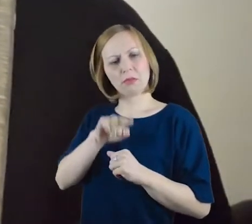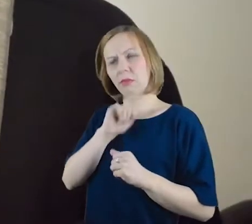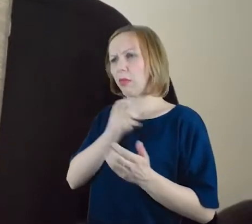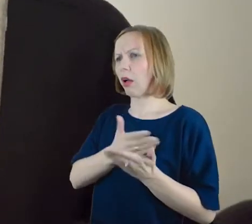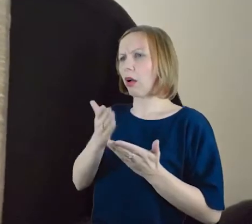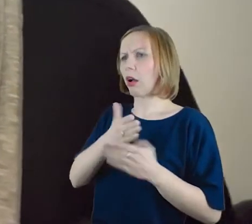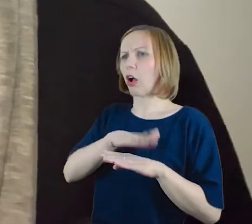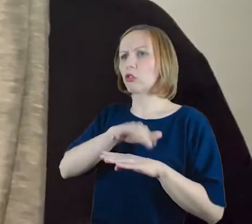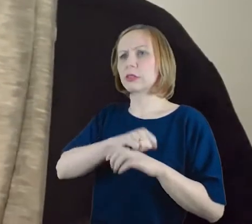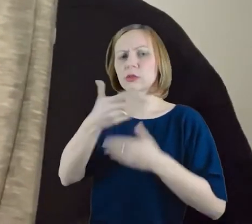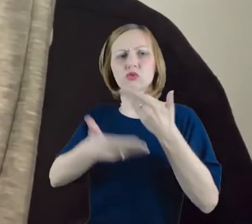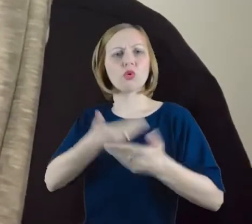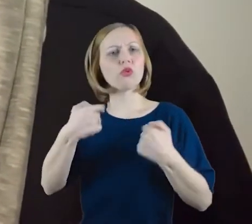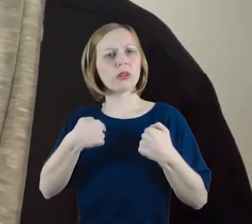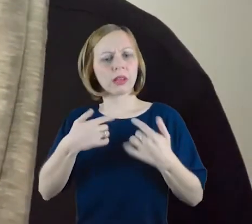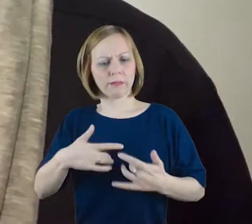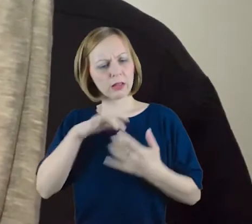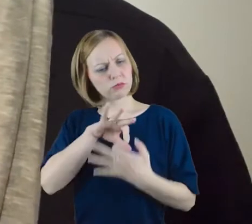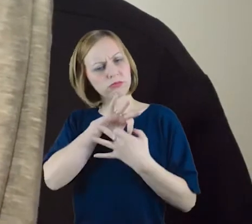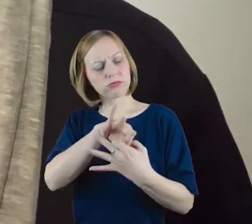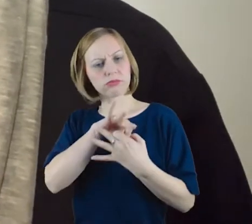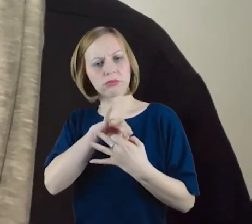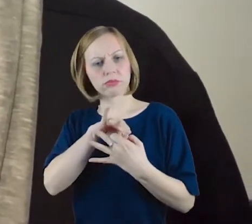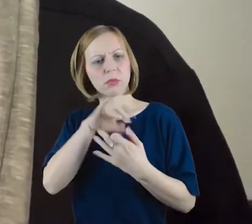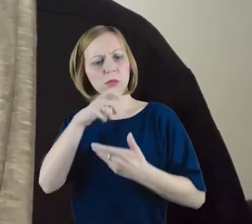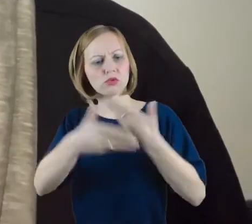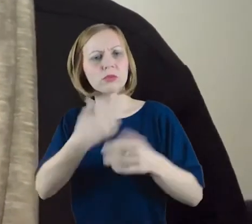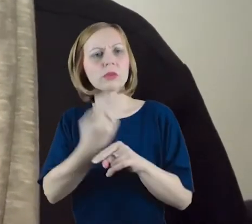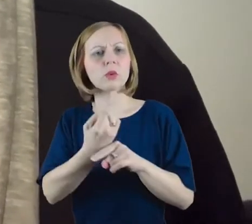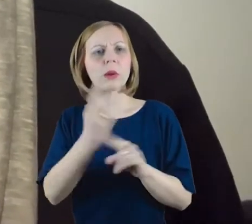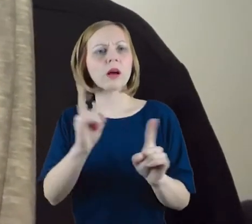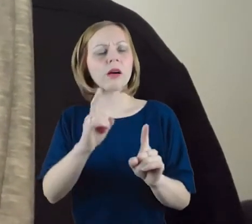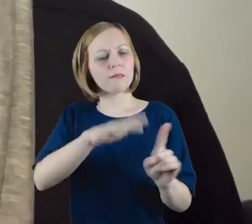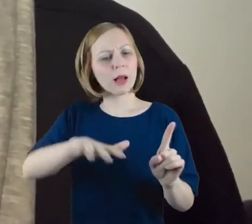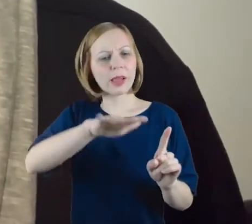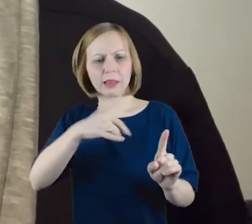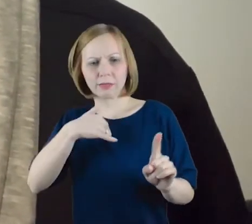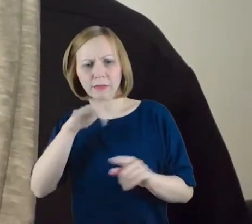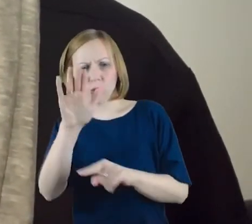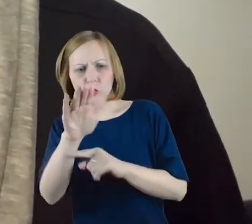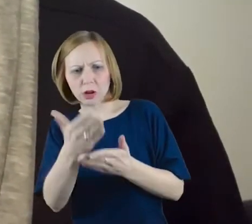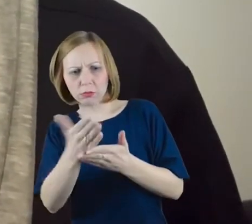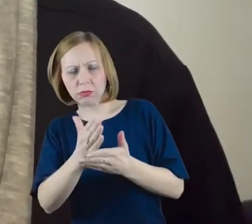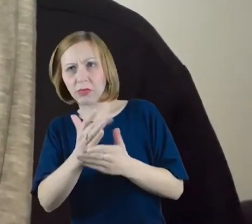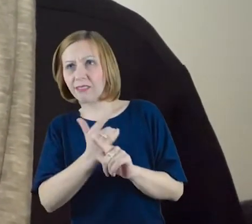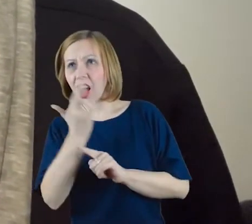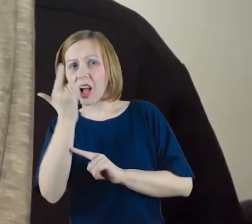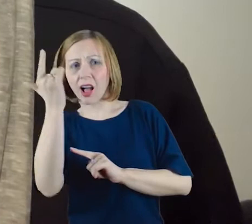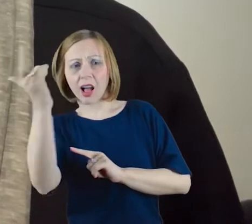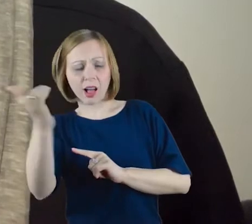of course centred around a family with an uncertain future, far from home, and caring for a vulnerable